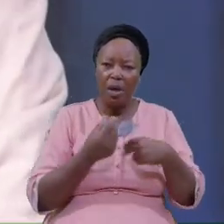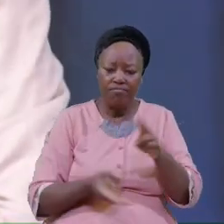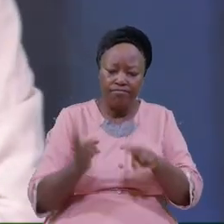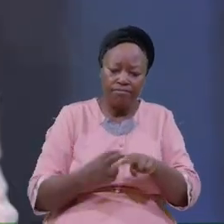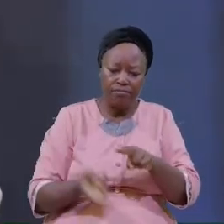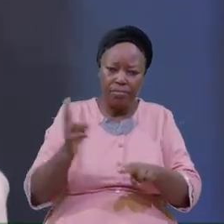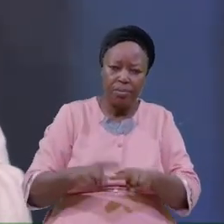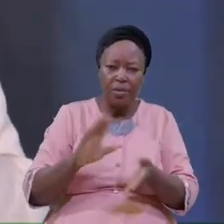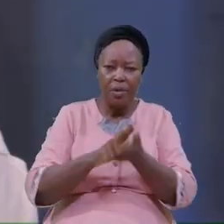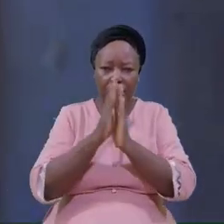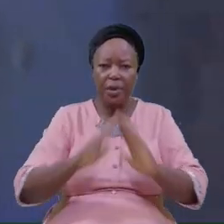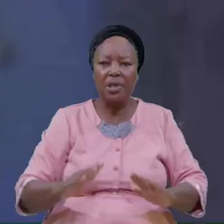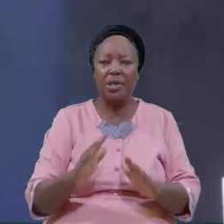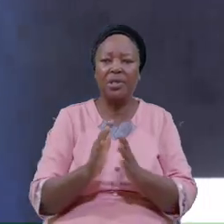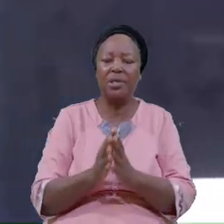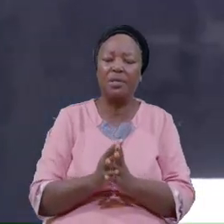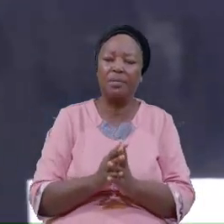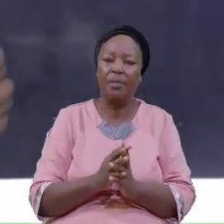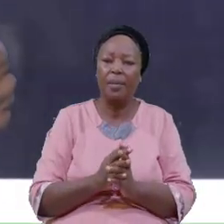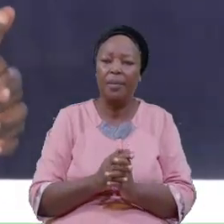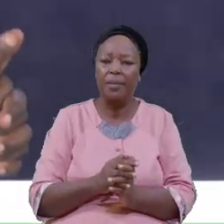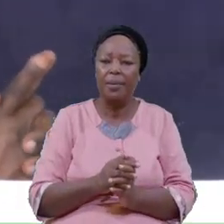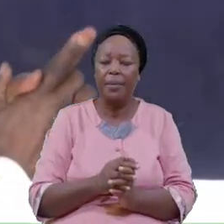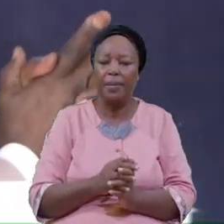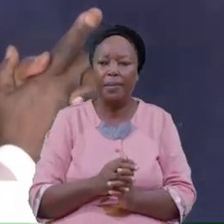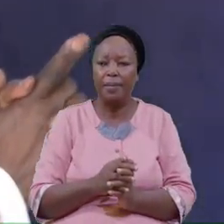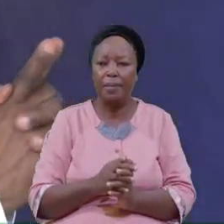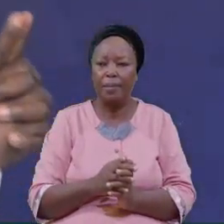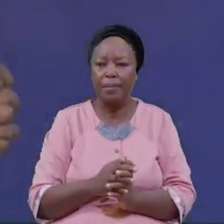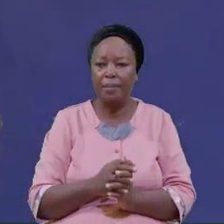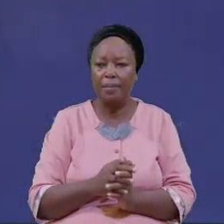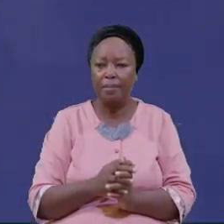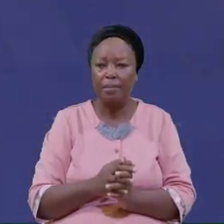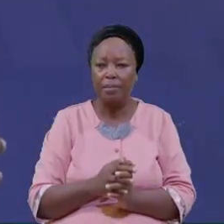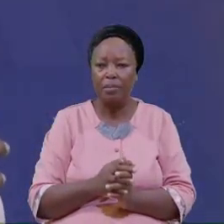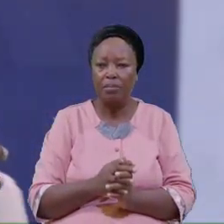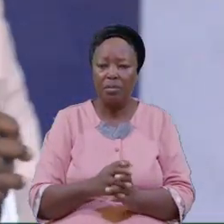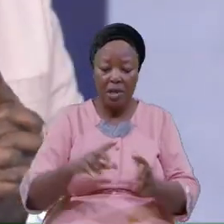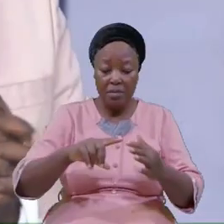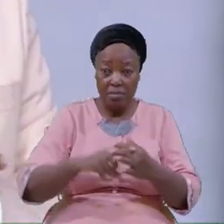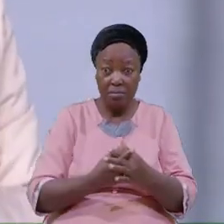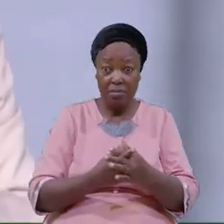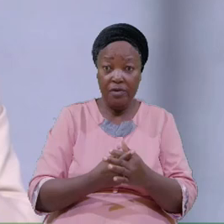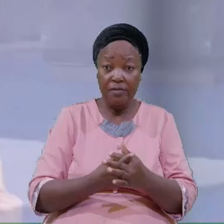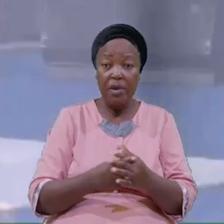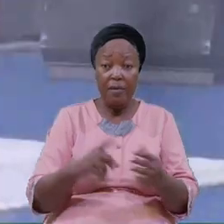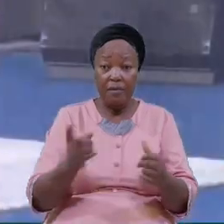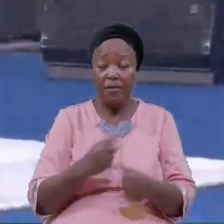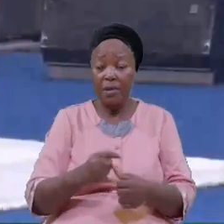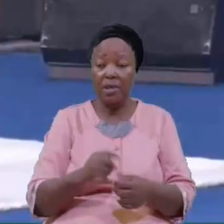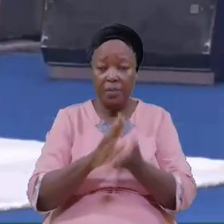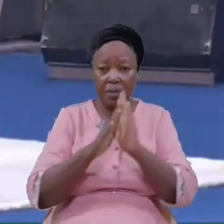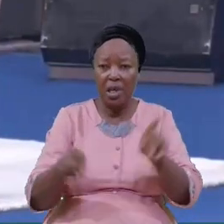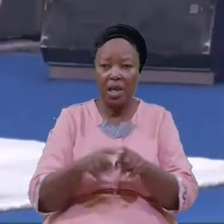peace. Et sa paix ne diminue pas, mais elle augmente. C'est une initial paix peace as we come to know the la Lord. La paix initiale quand nous venons au Seigneur, Isaïe